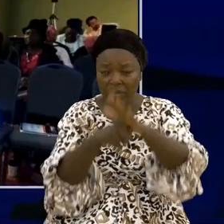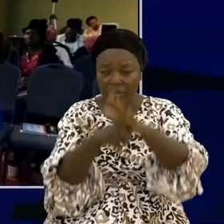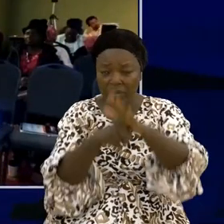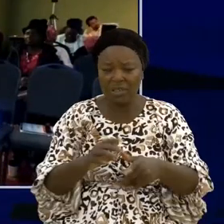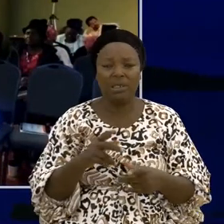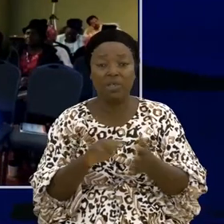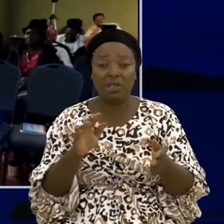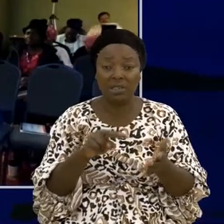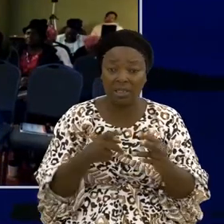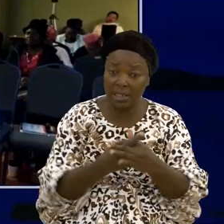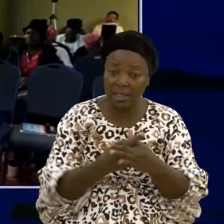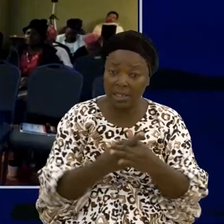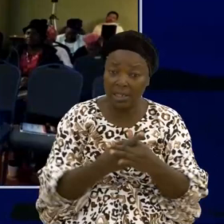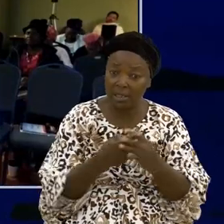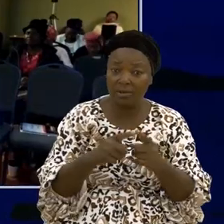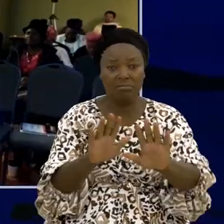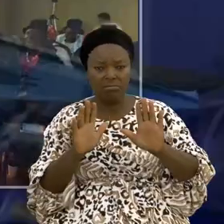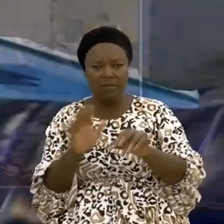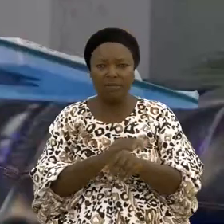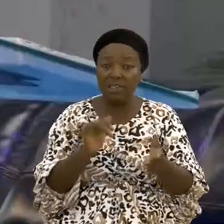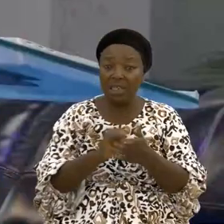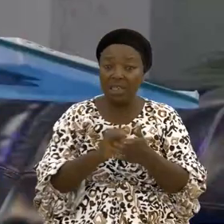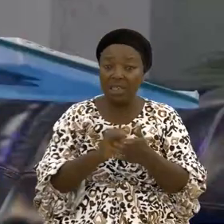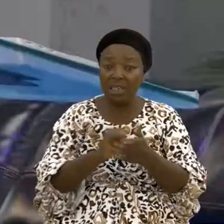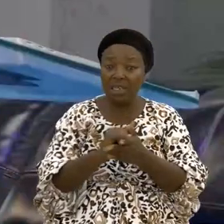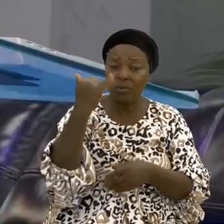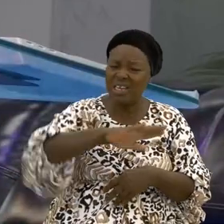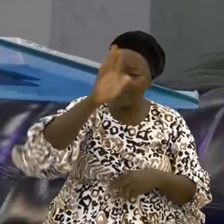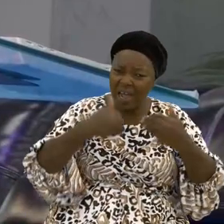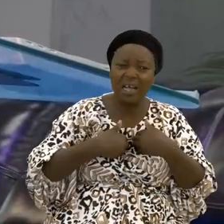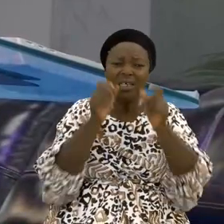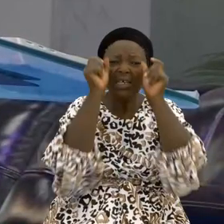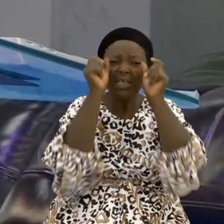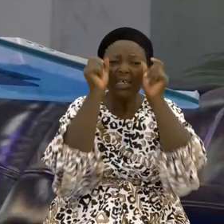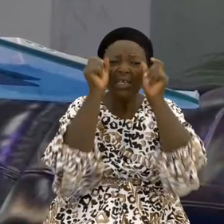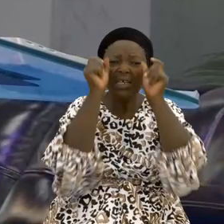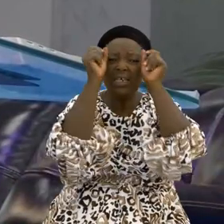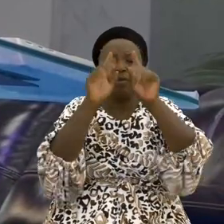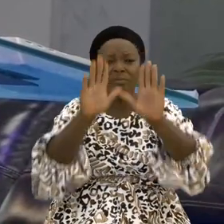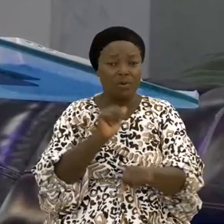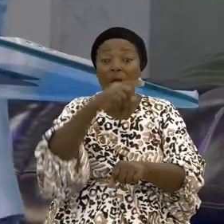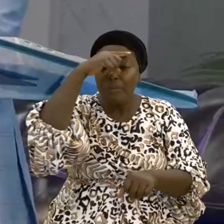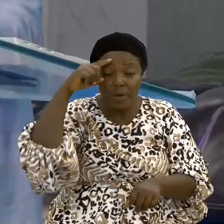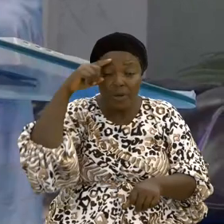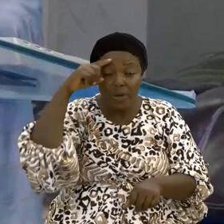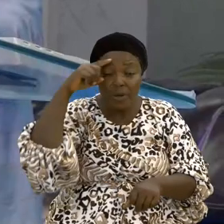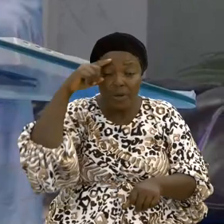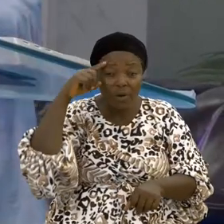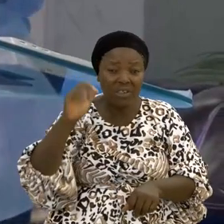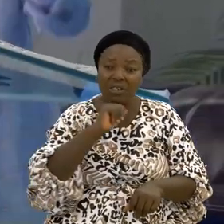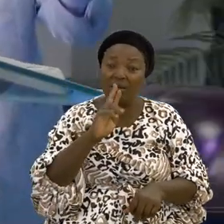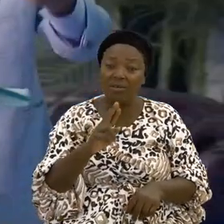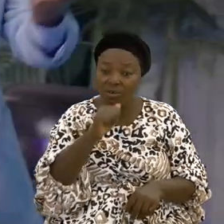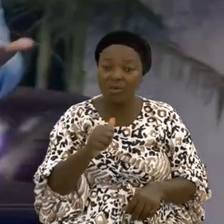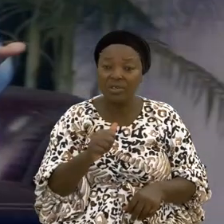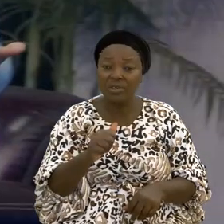tremble. That's why they never have incredible miracles, because they are not incorruptible creatures.